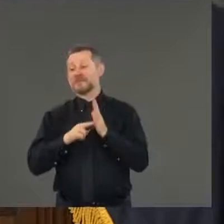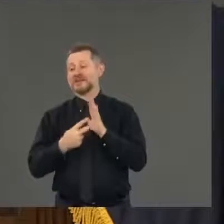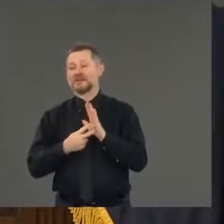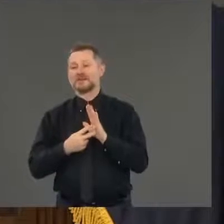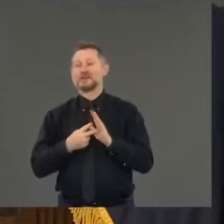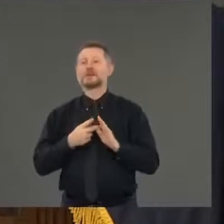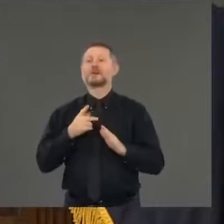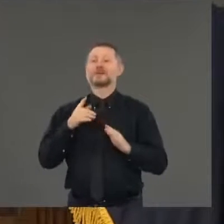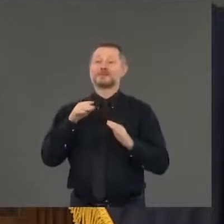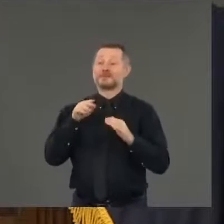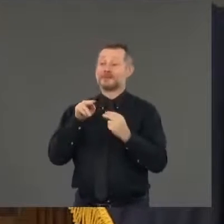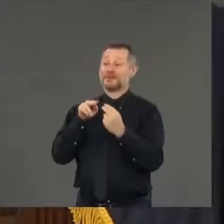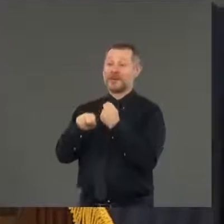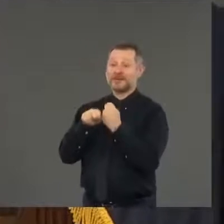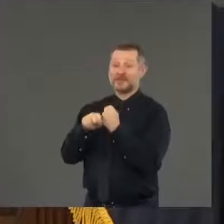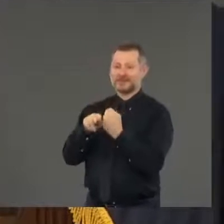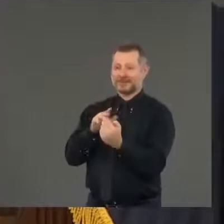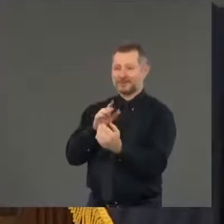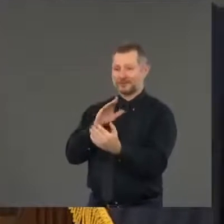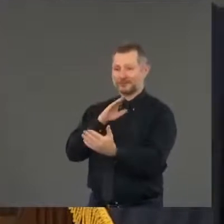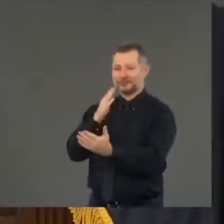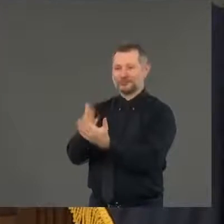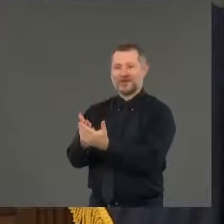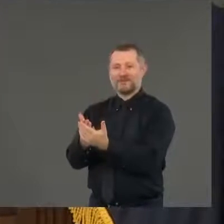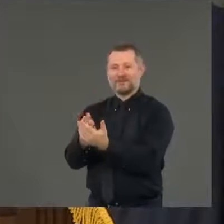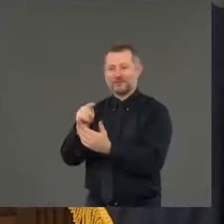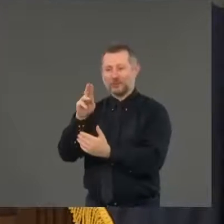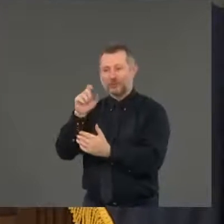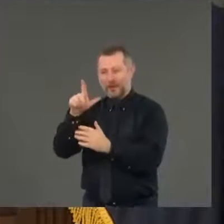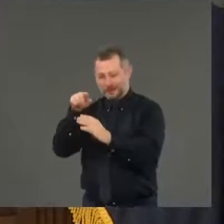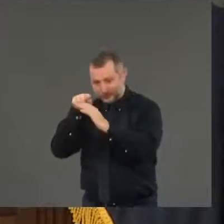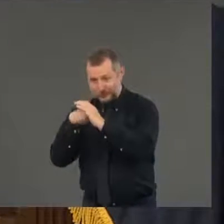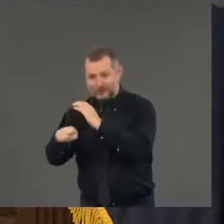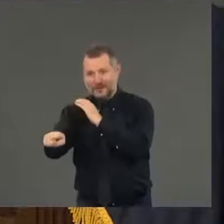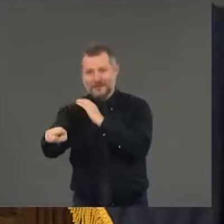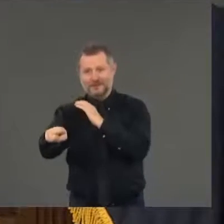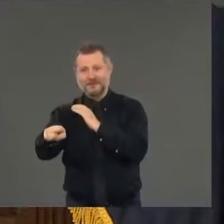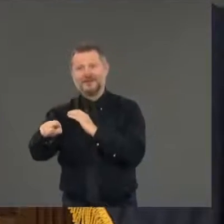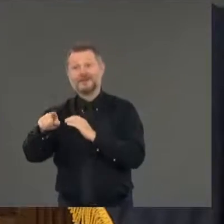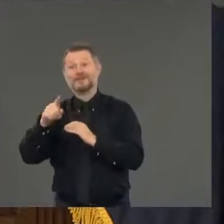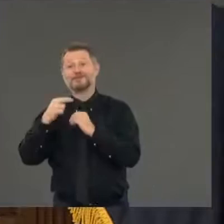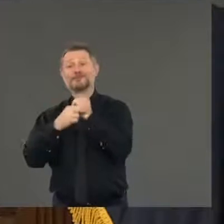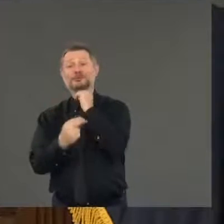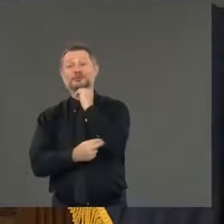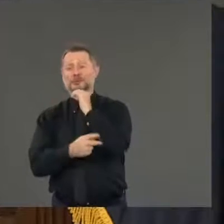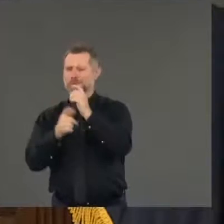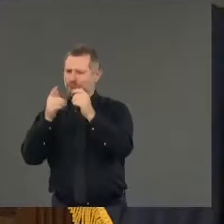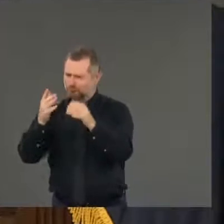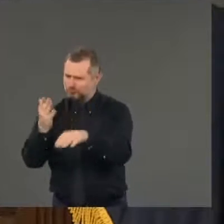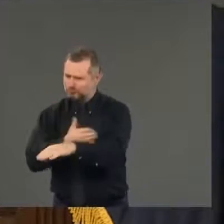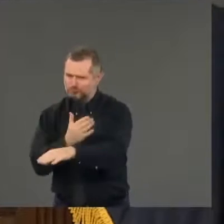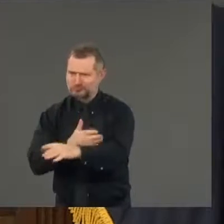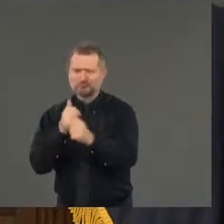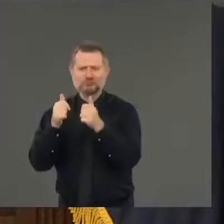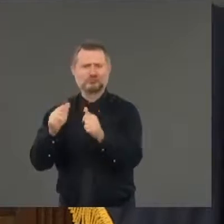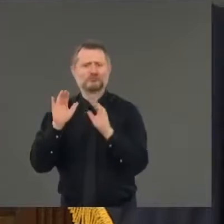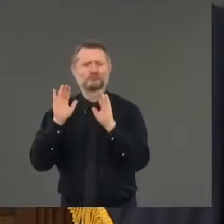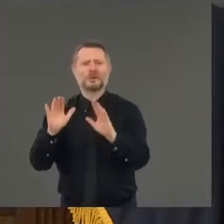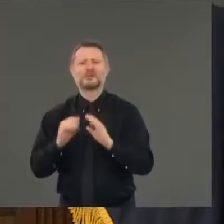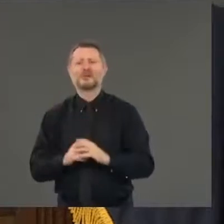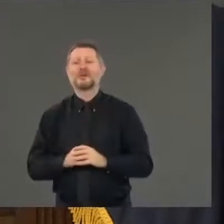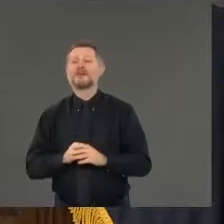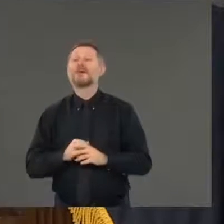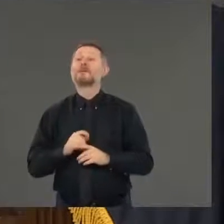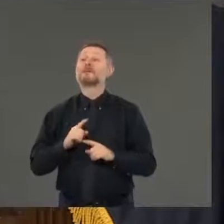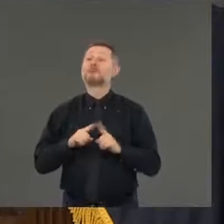Tunnel, and it's great that you fix that bridge, that portal. But if you don't do the